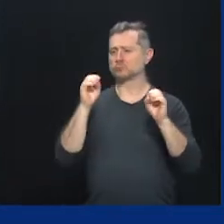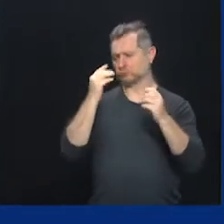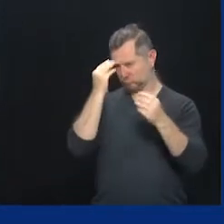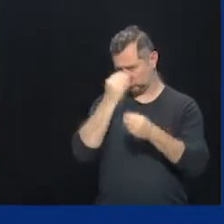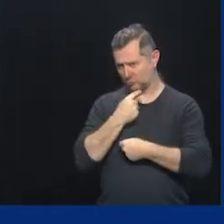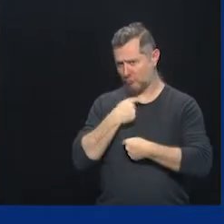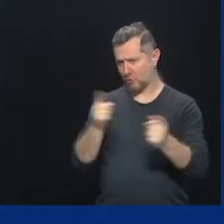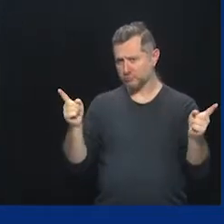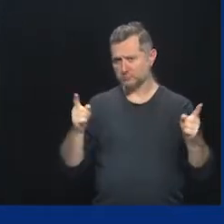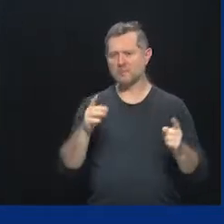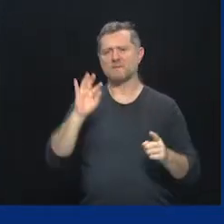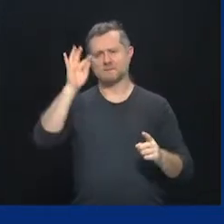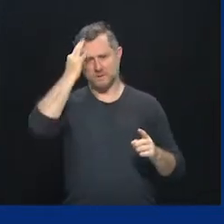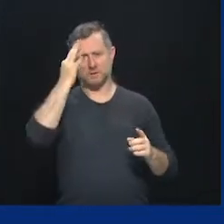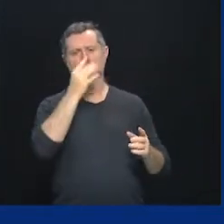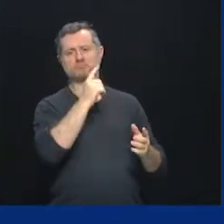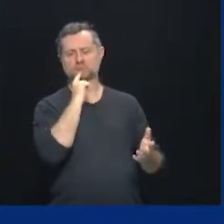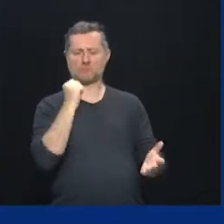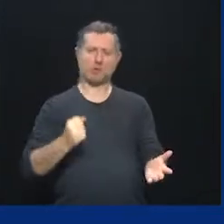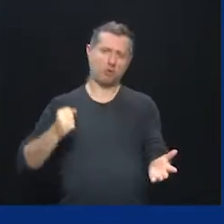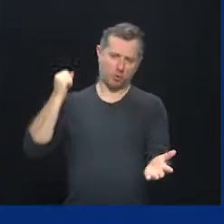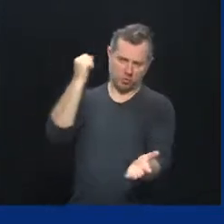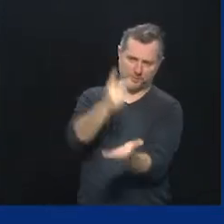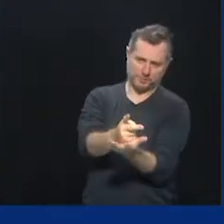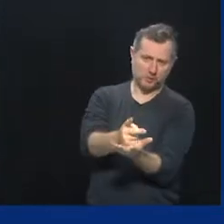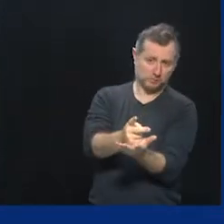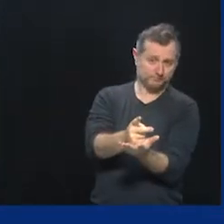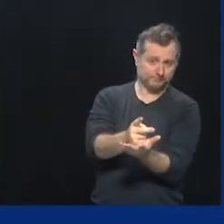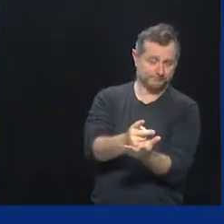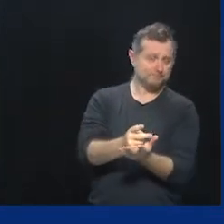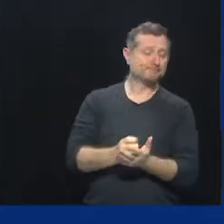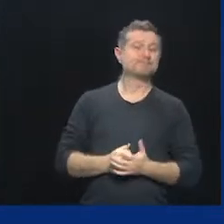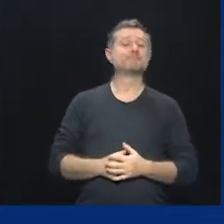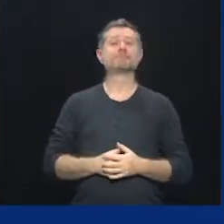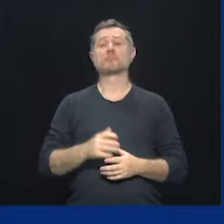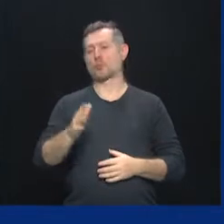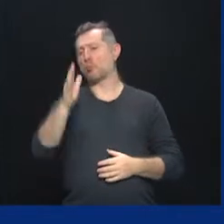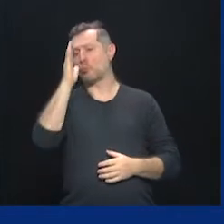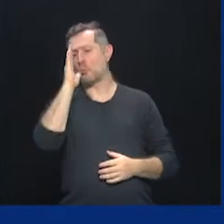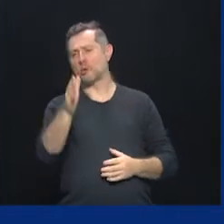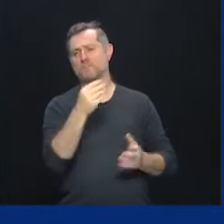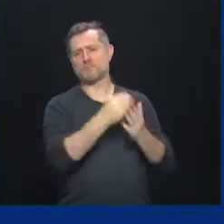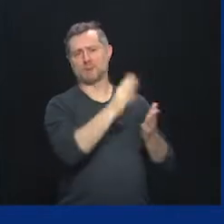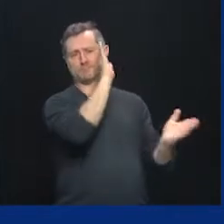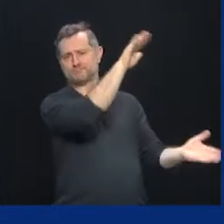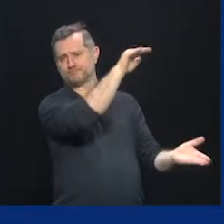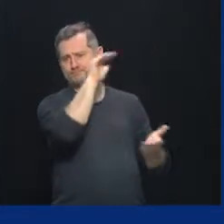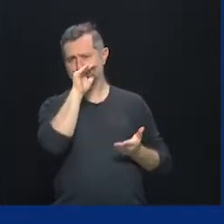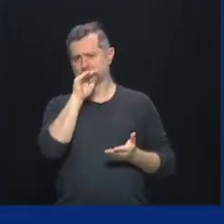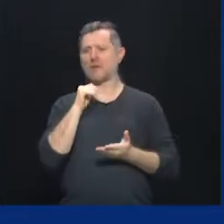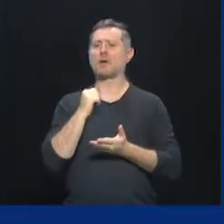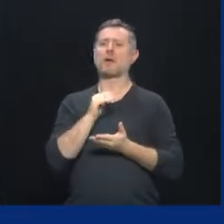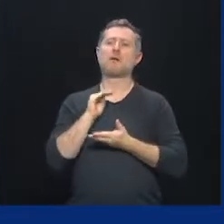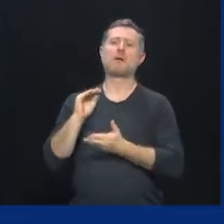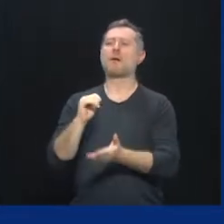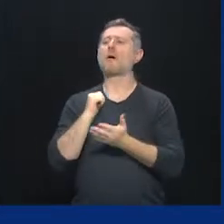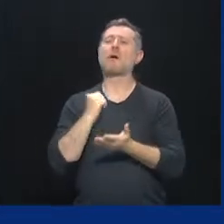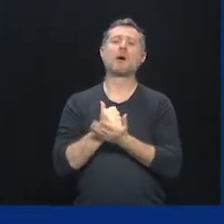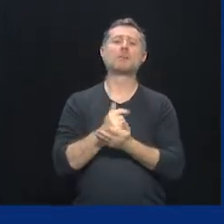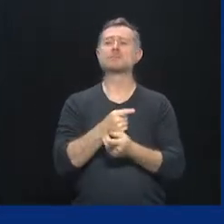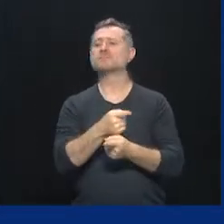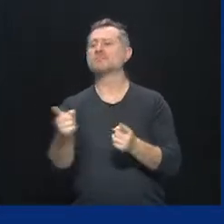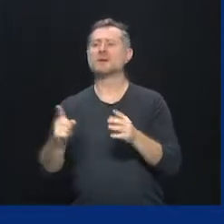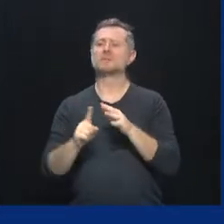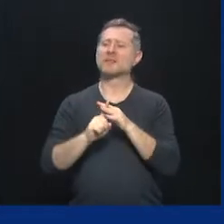from the federal government, and I'm very happy that that's going to bring in resources to help with evacuation and shelter